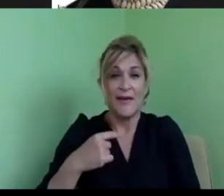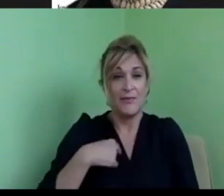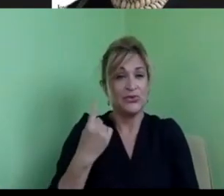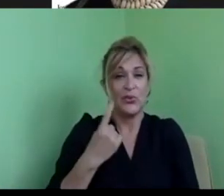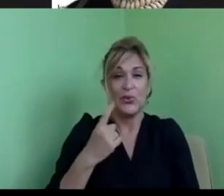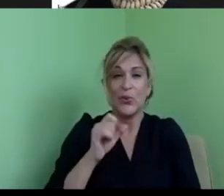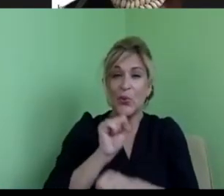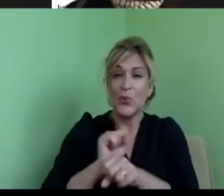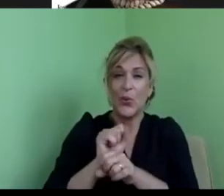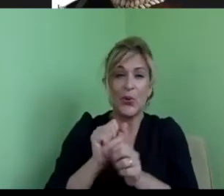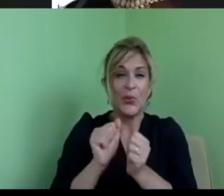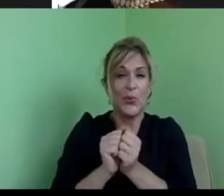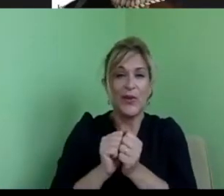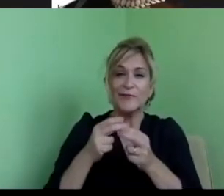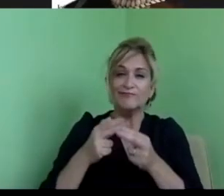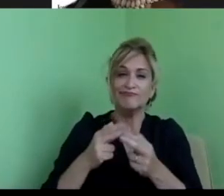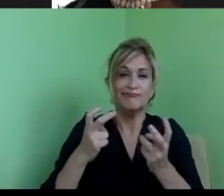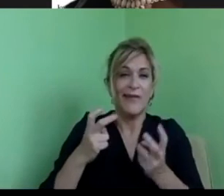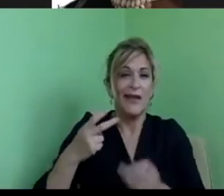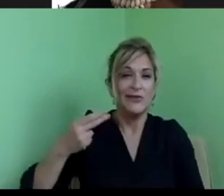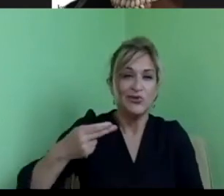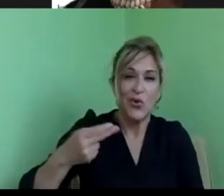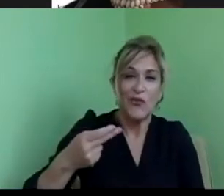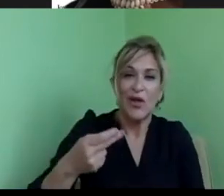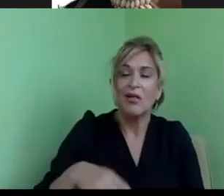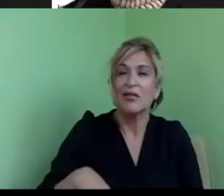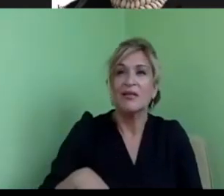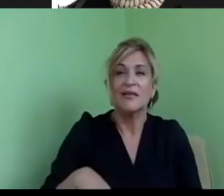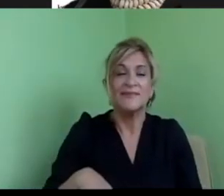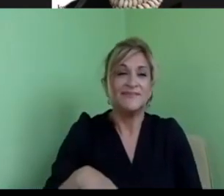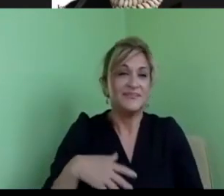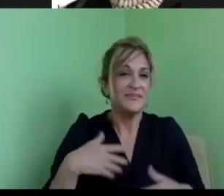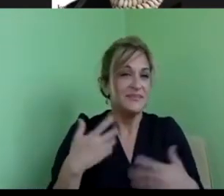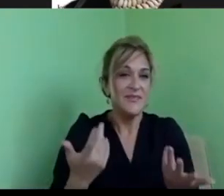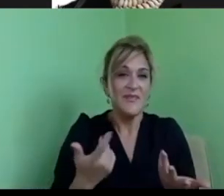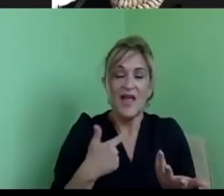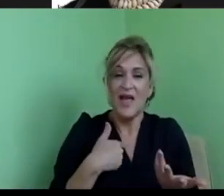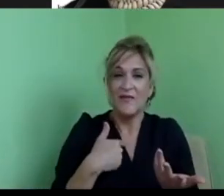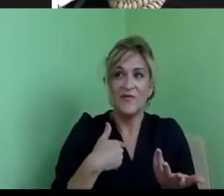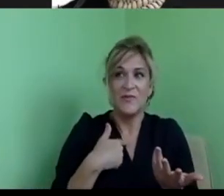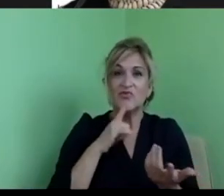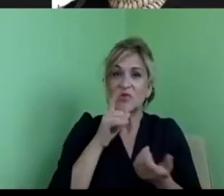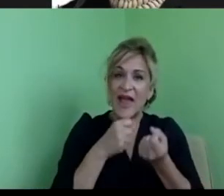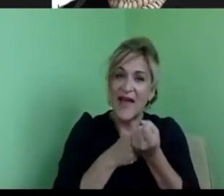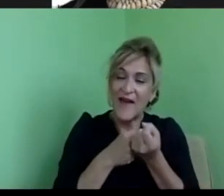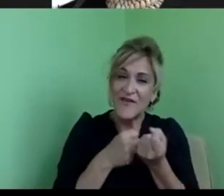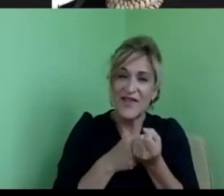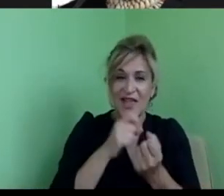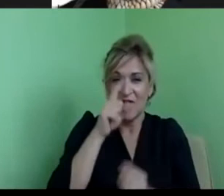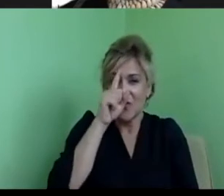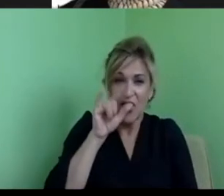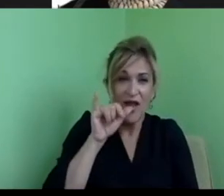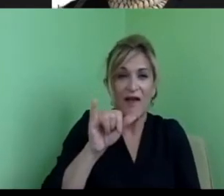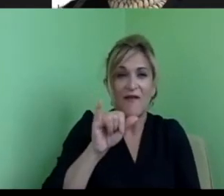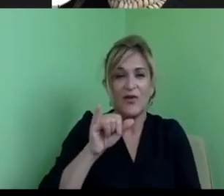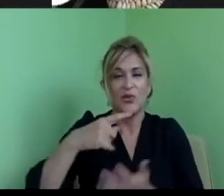with the historical and um and so and i've you know been advocating forever that we talk about